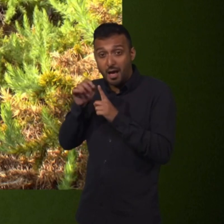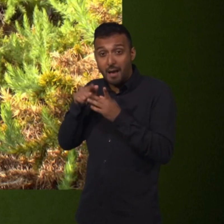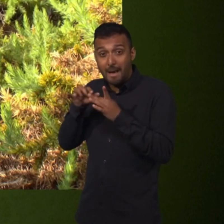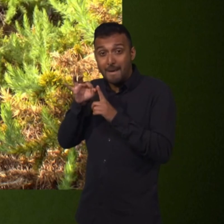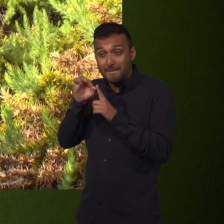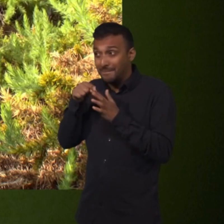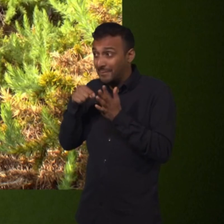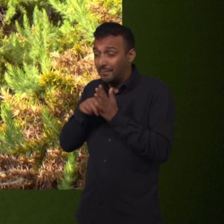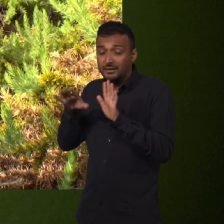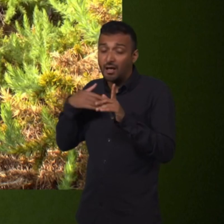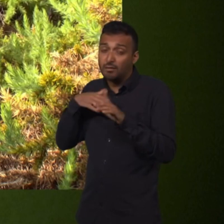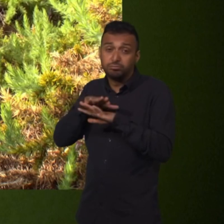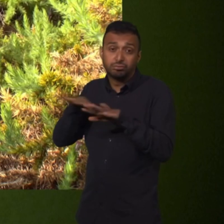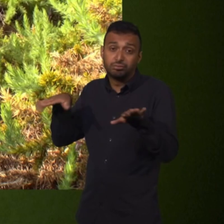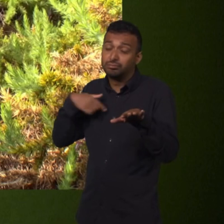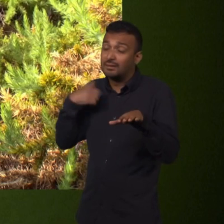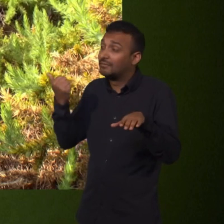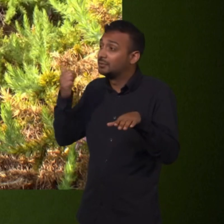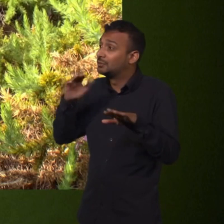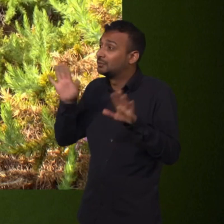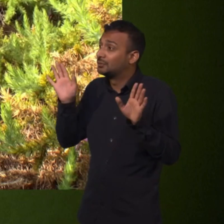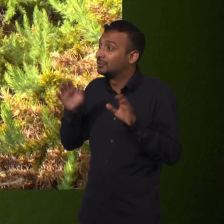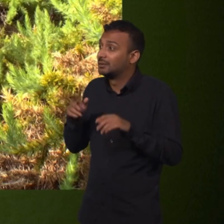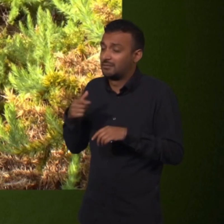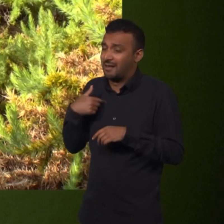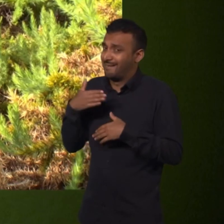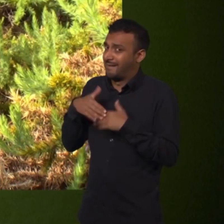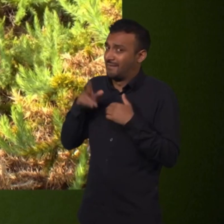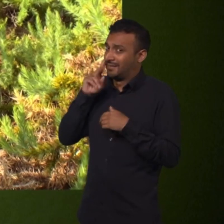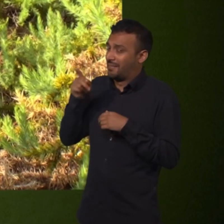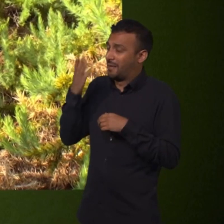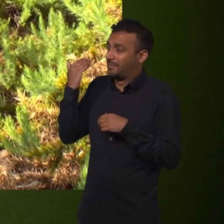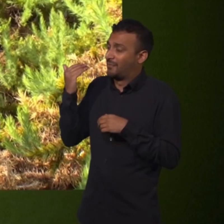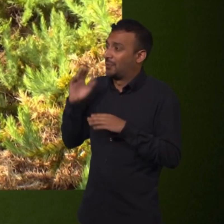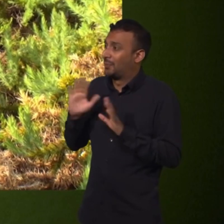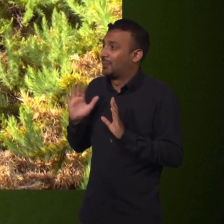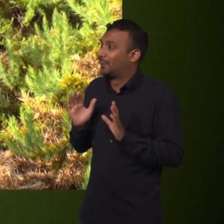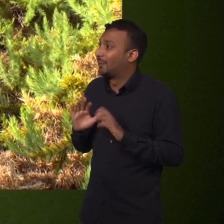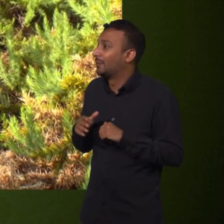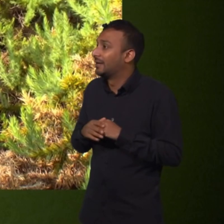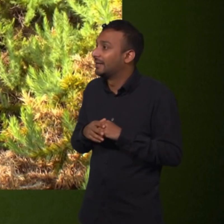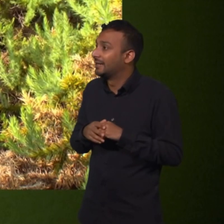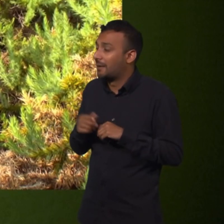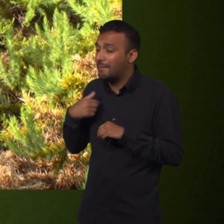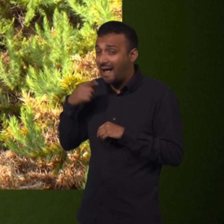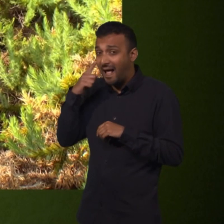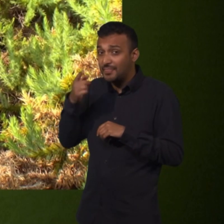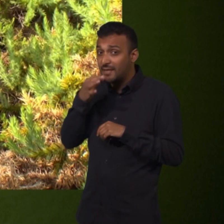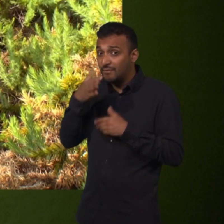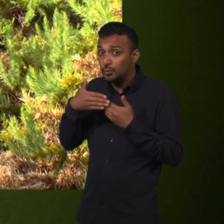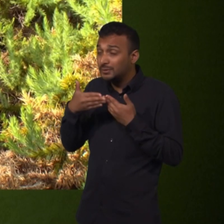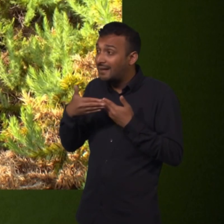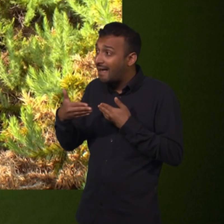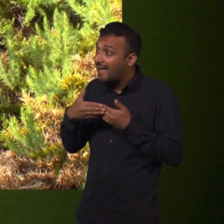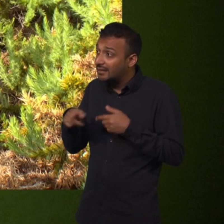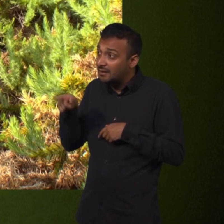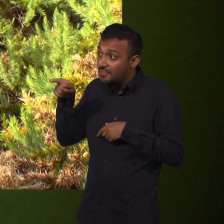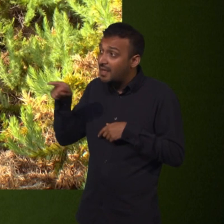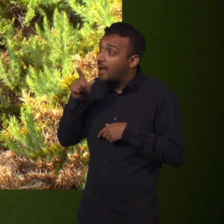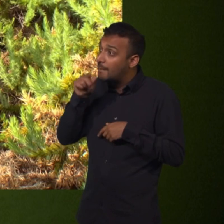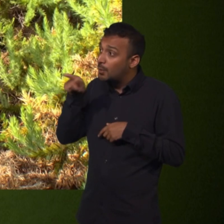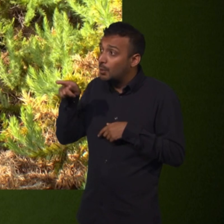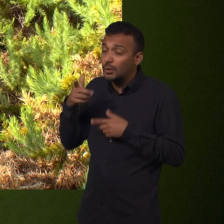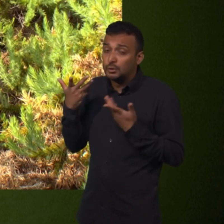thankfully, we've never ever heard of that being recorded before, and I think we're unlikely to see it. I think what we are likely to see in the next couple of days is this bird needing